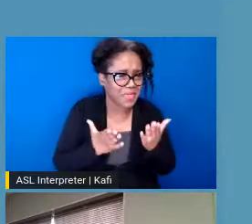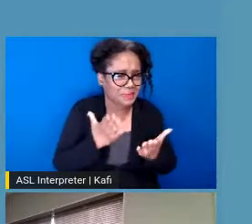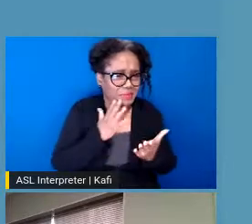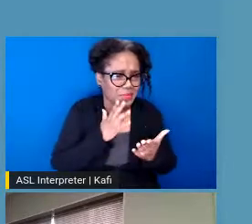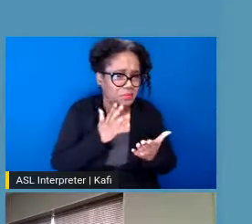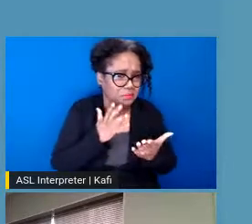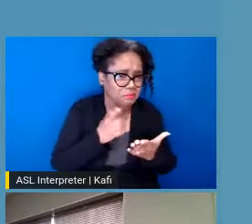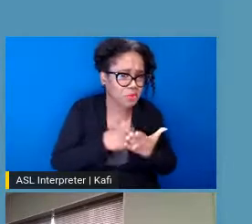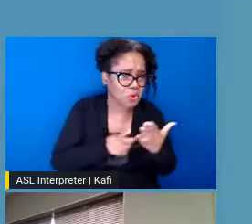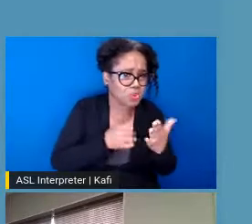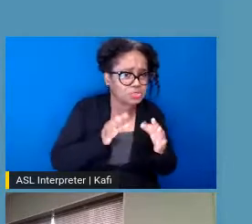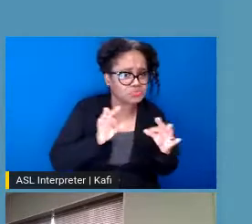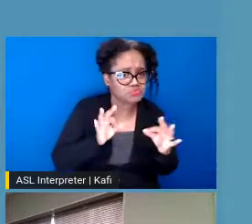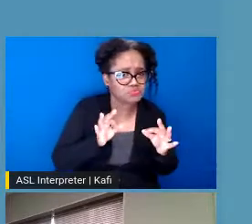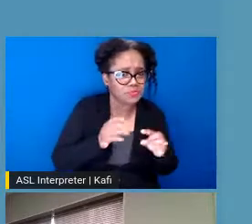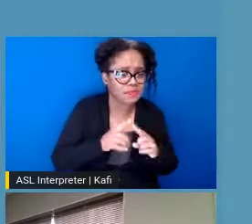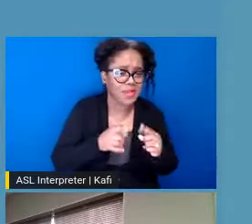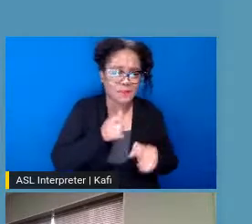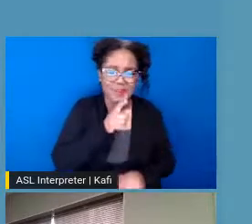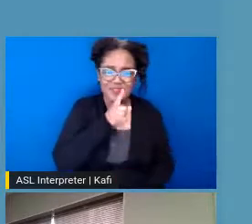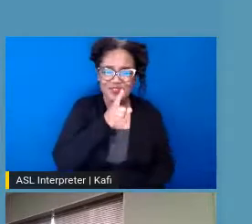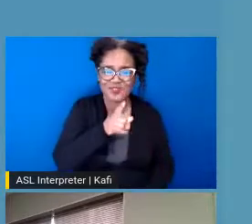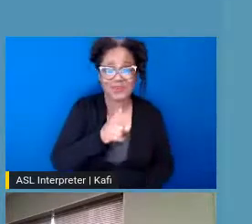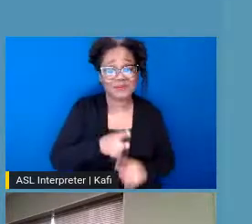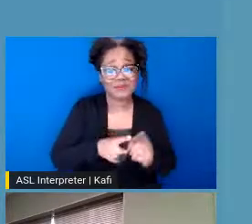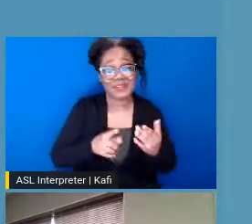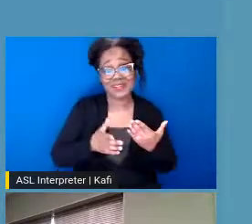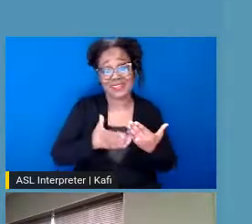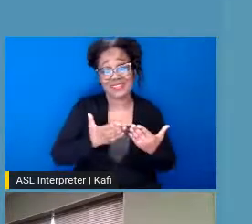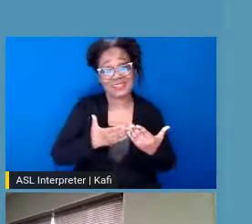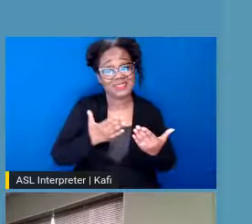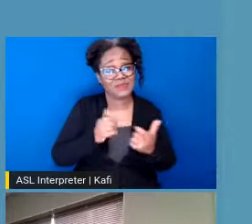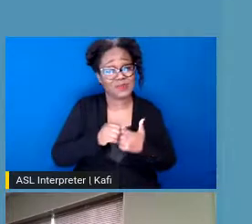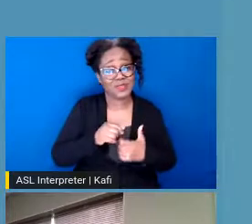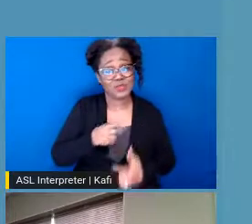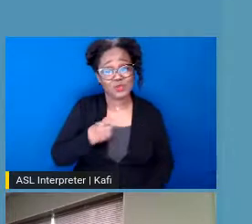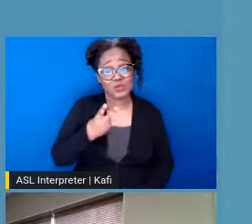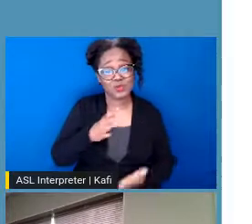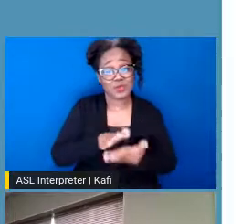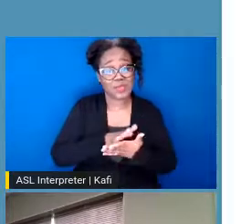just 2 pieces of poster board and some cardboard will get you through.